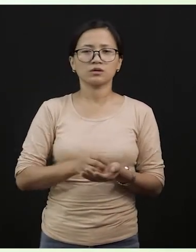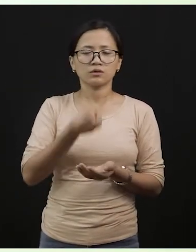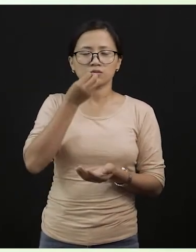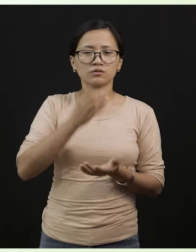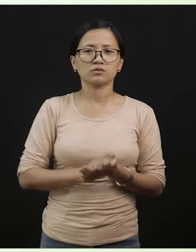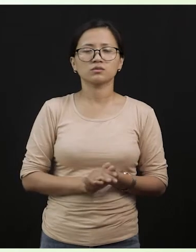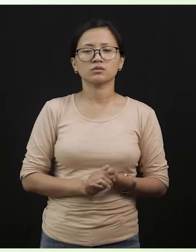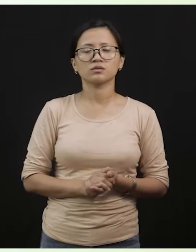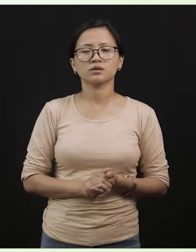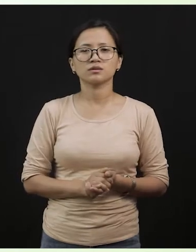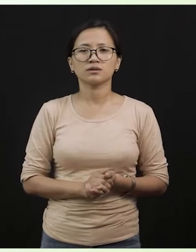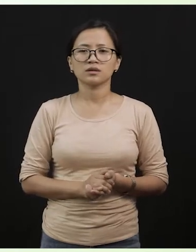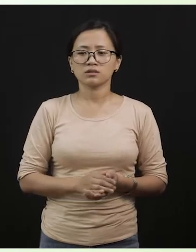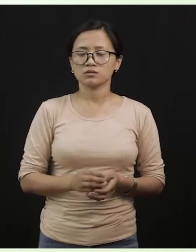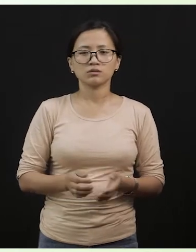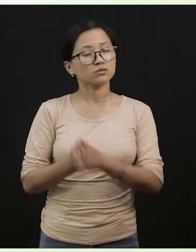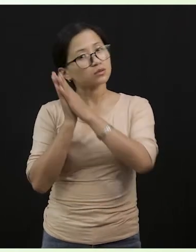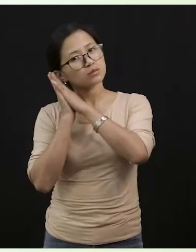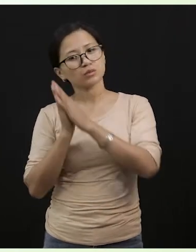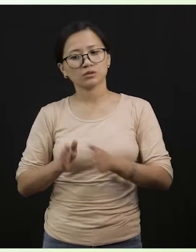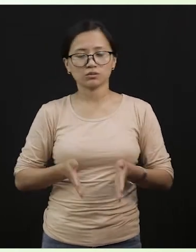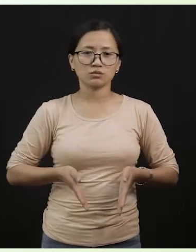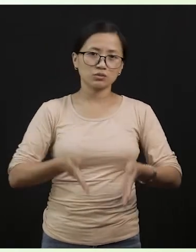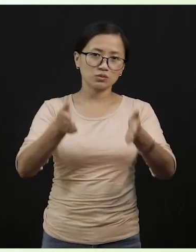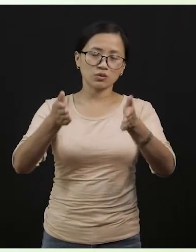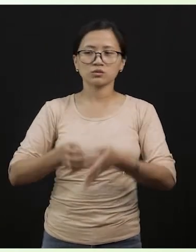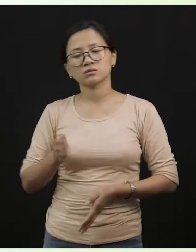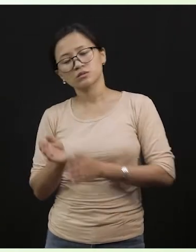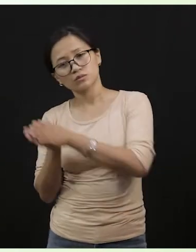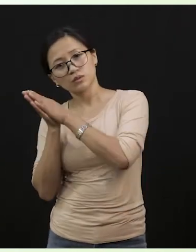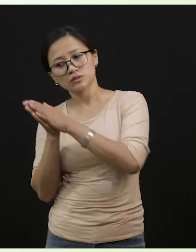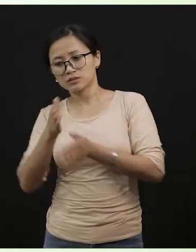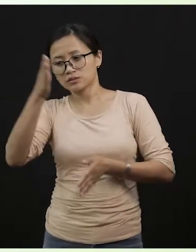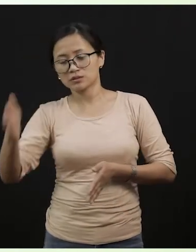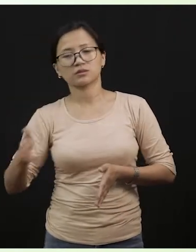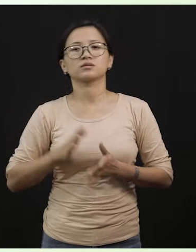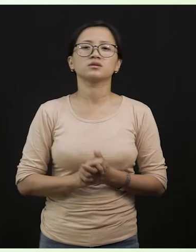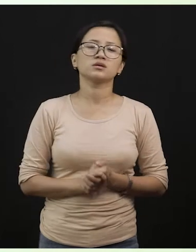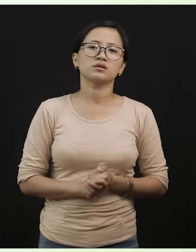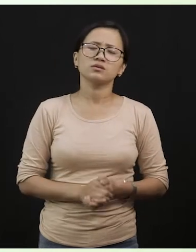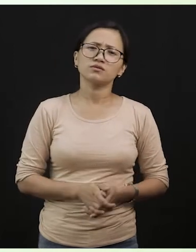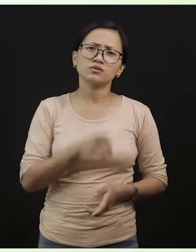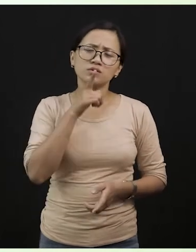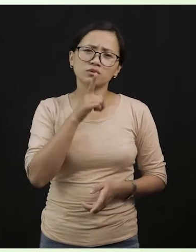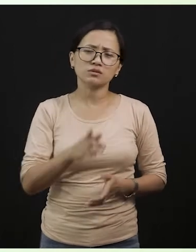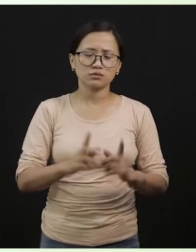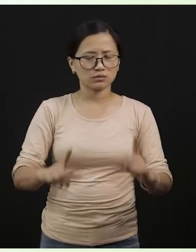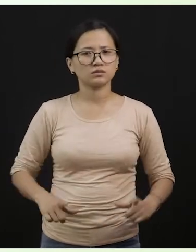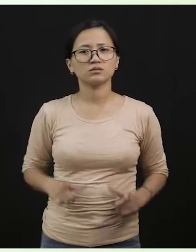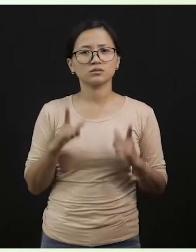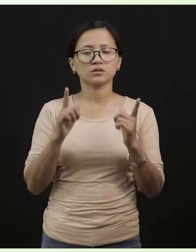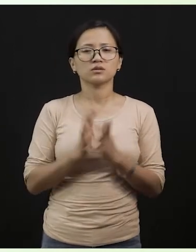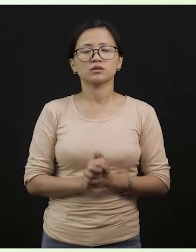food to eat. They used to sleep by the roadside. You have seen beggars, right? Or even if you have not seen in real life, I'm sure you